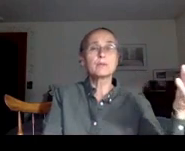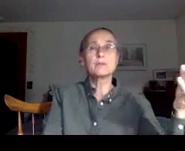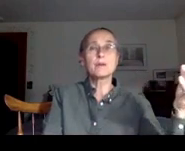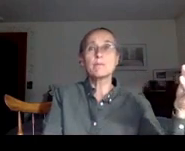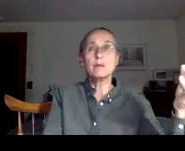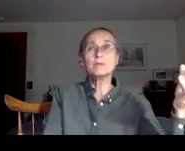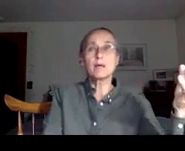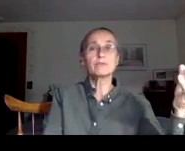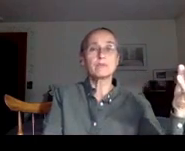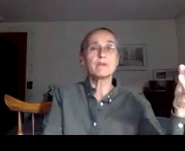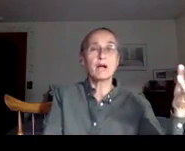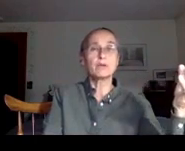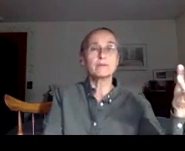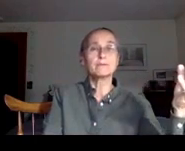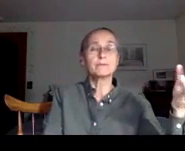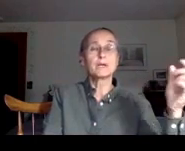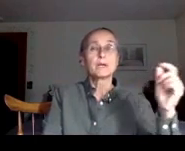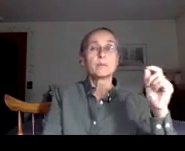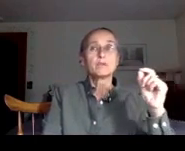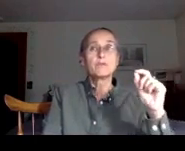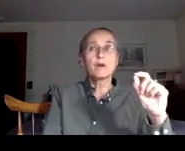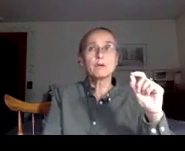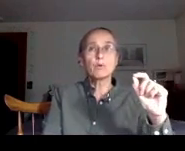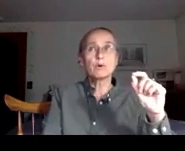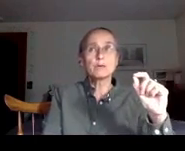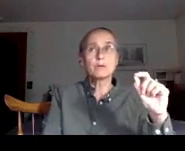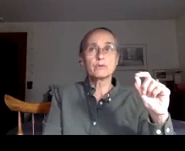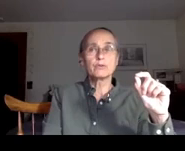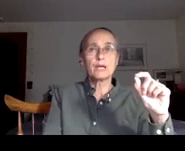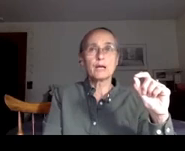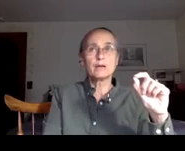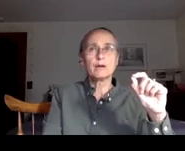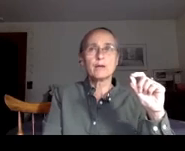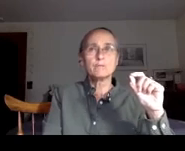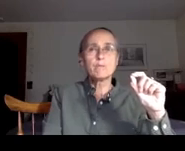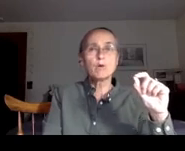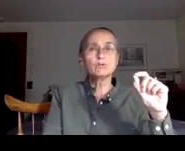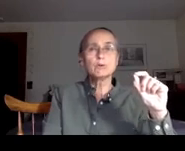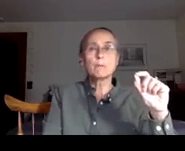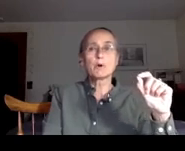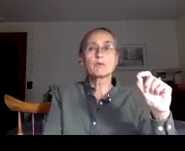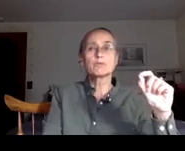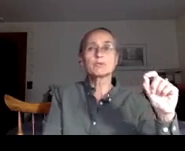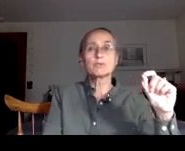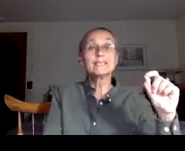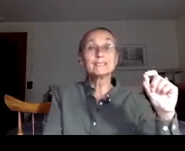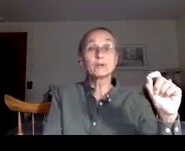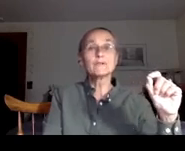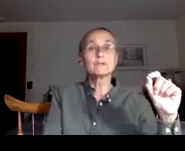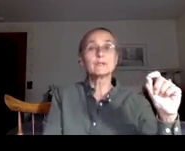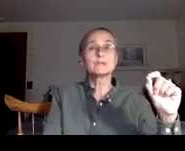with something that may be less than valid. But it's very important to understand that most birth to